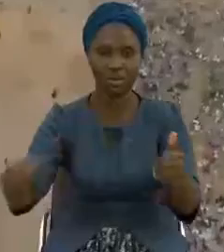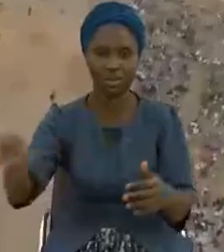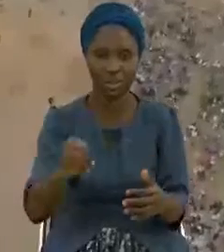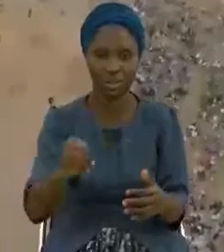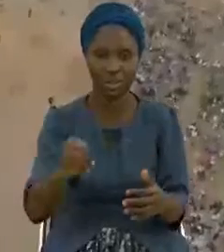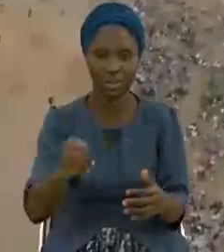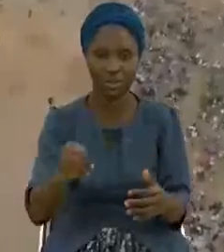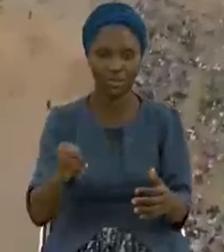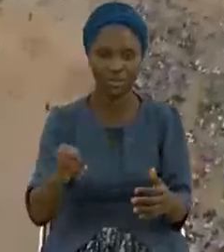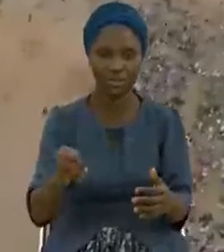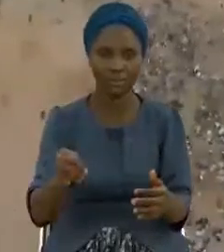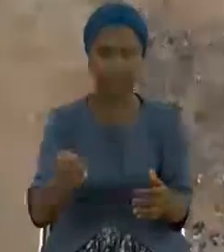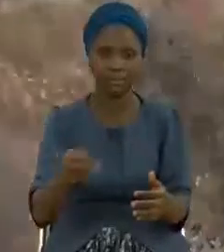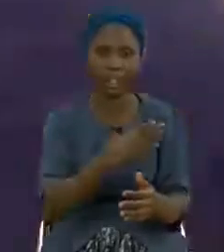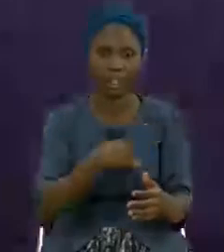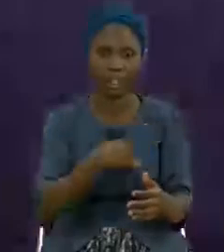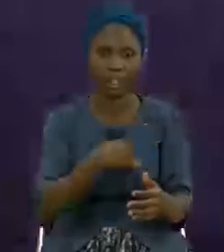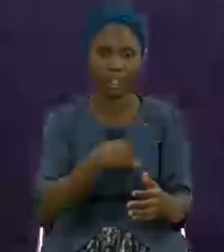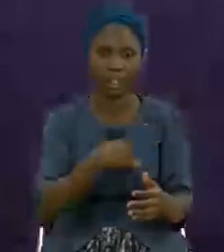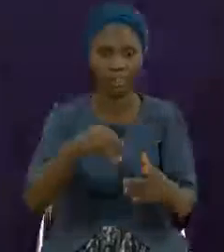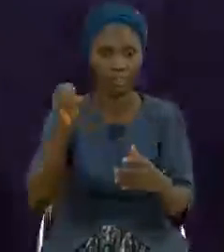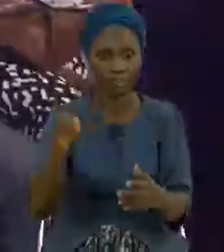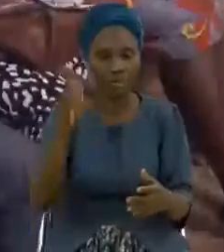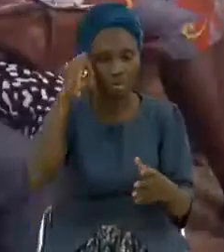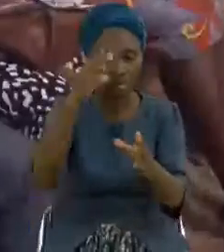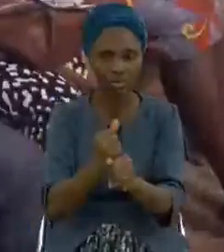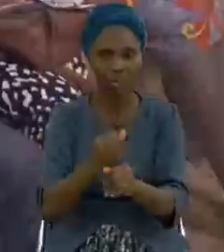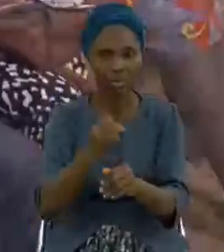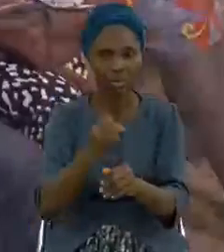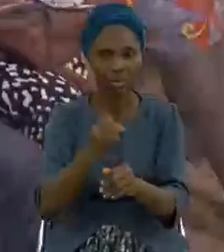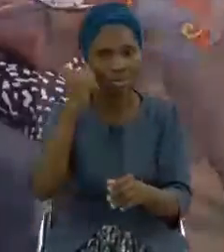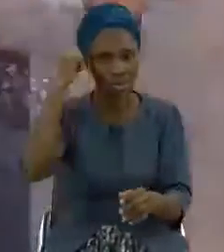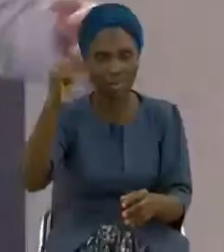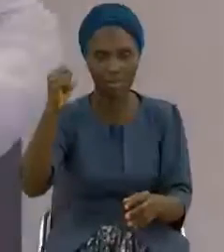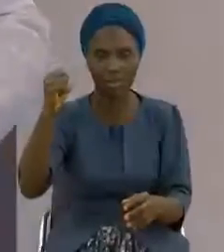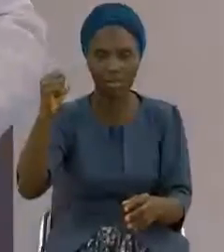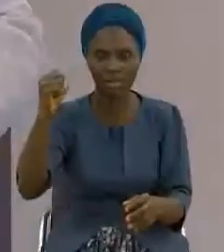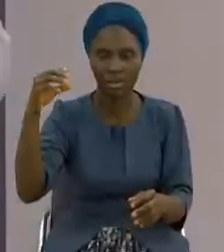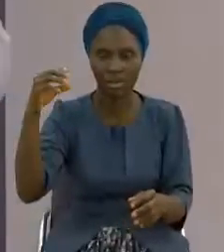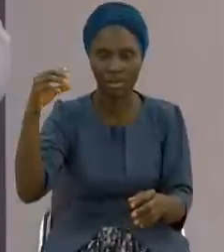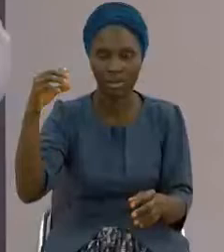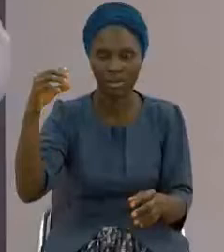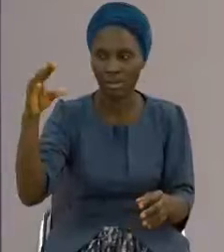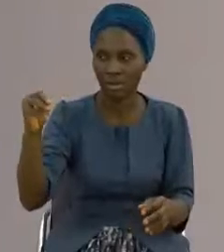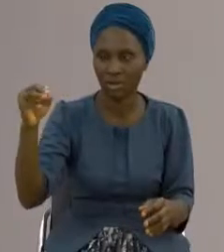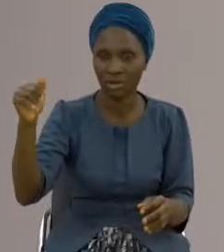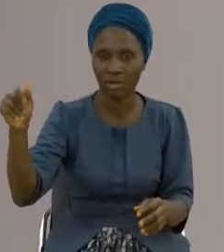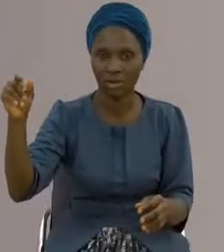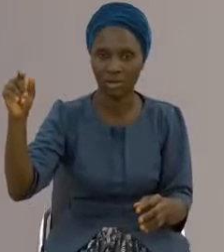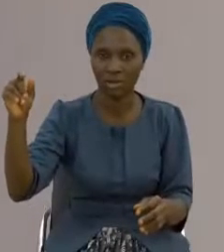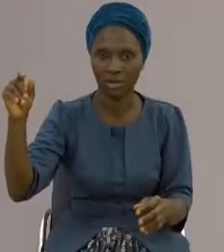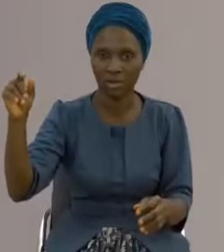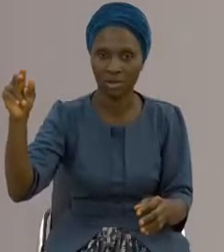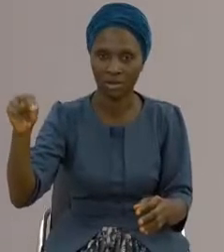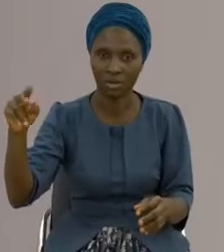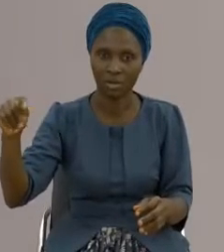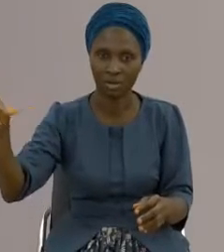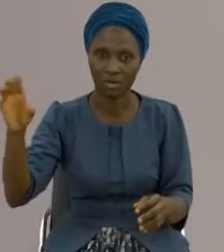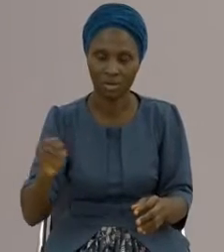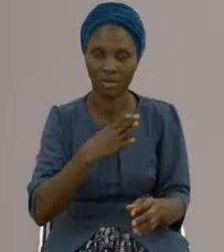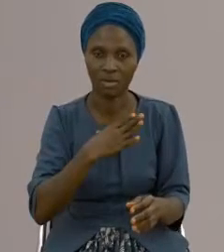it together, and he smote the river. And then they went on dry ground.